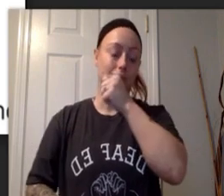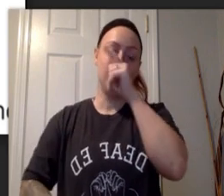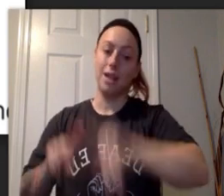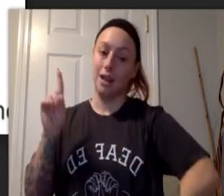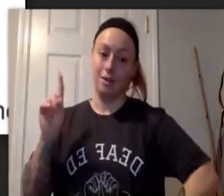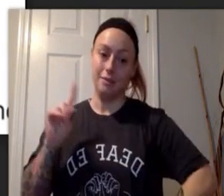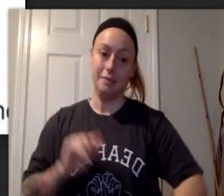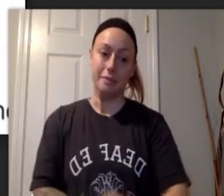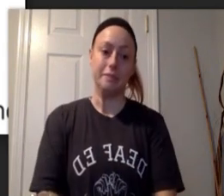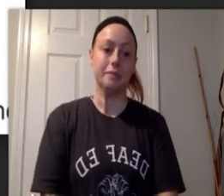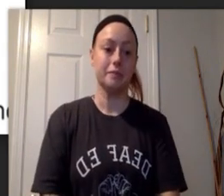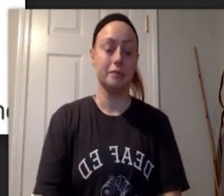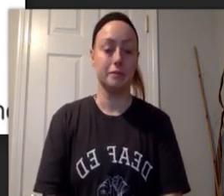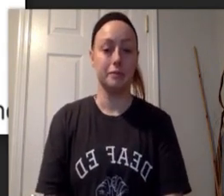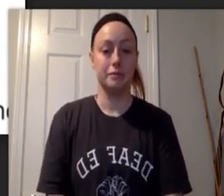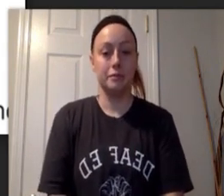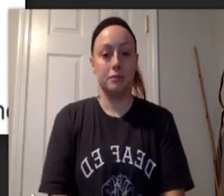medication.